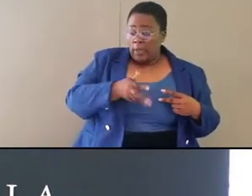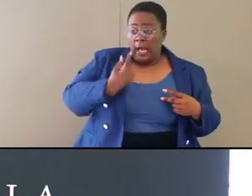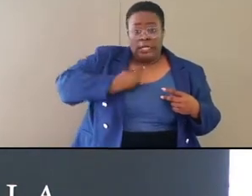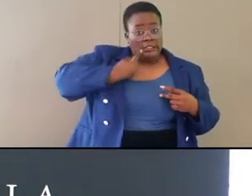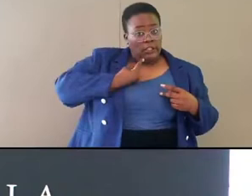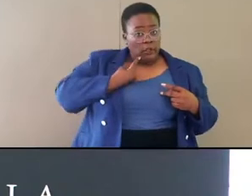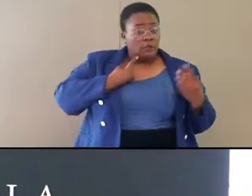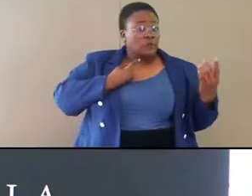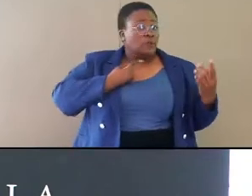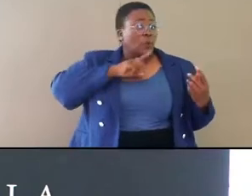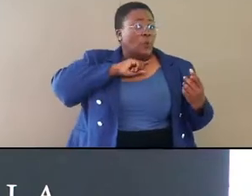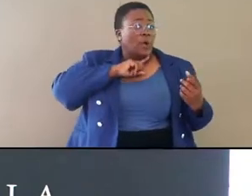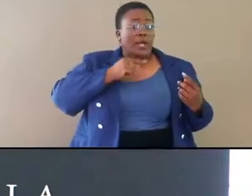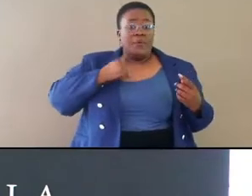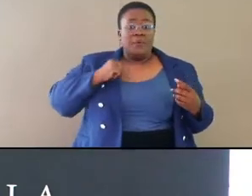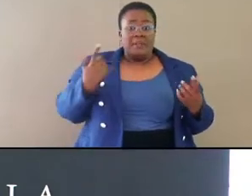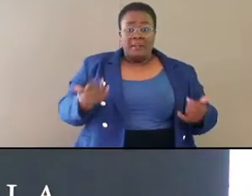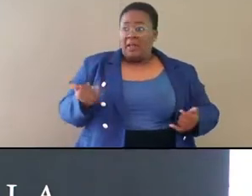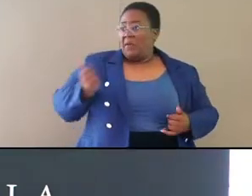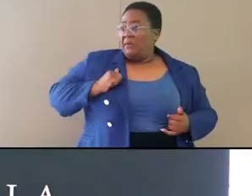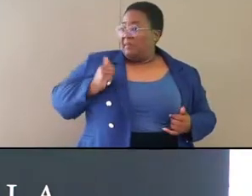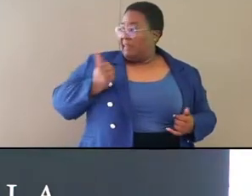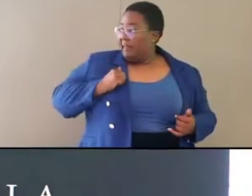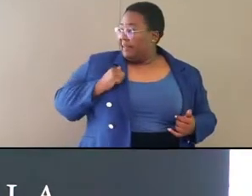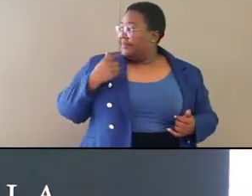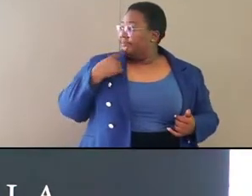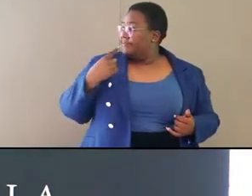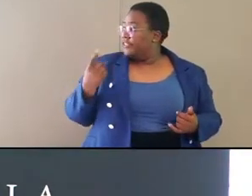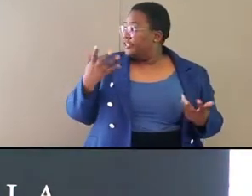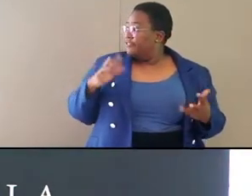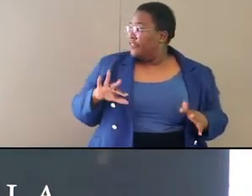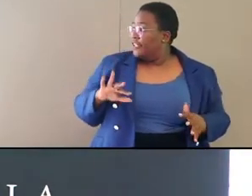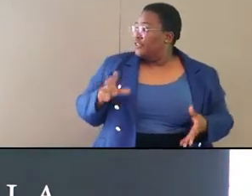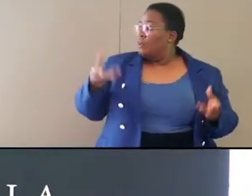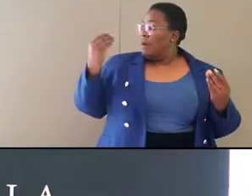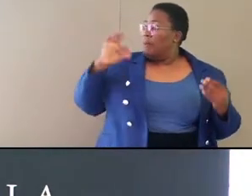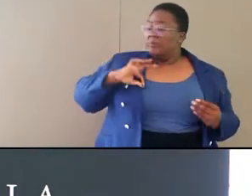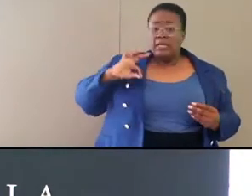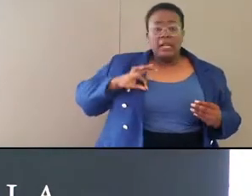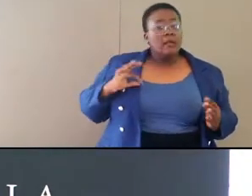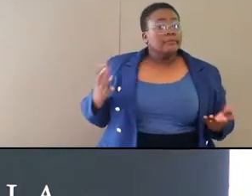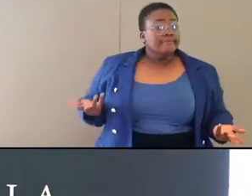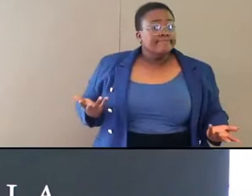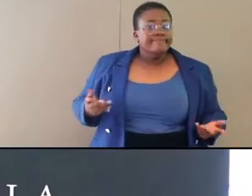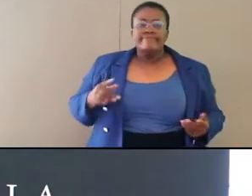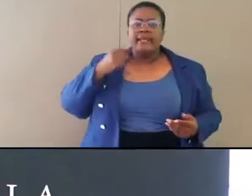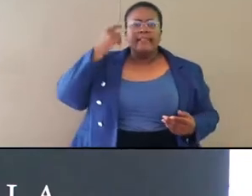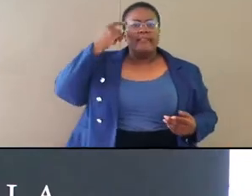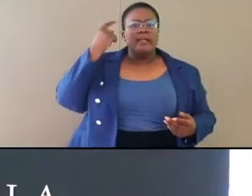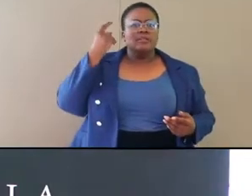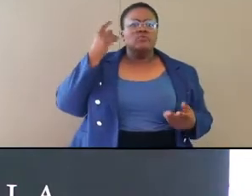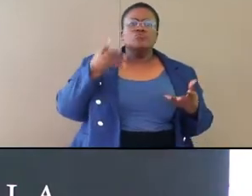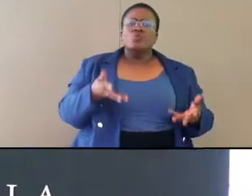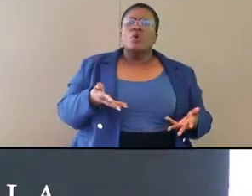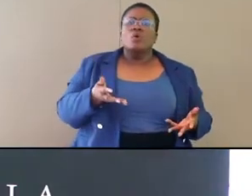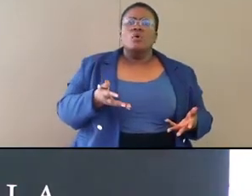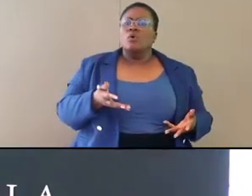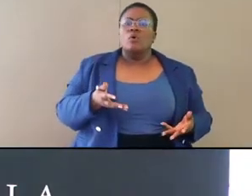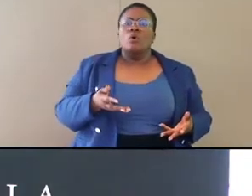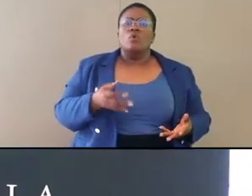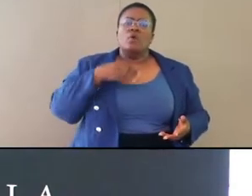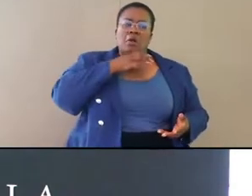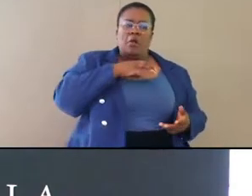because we are privileged as you rightfully said, you earn a salary and so forth. I don't think we should live in our own